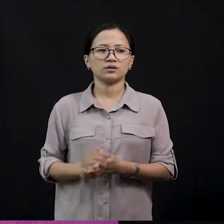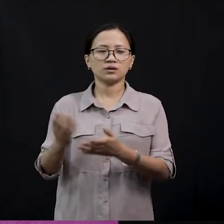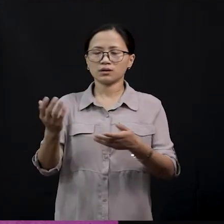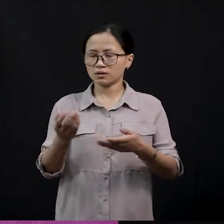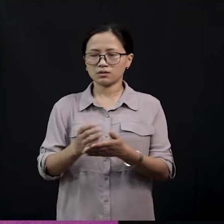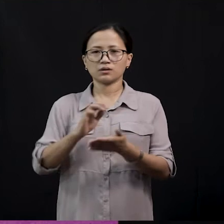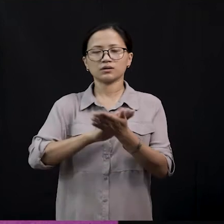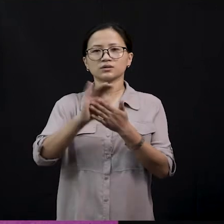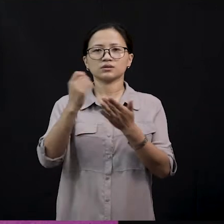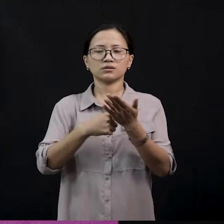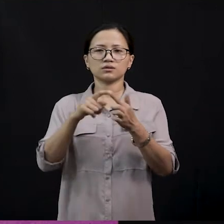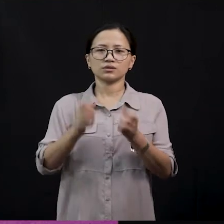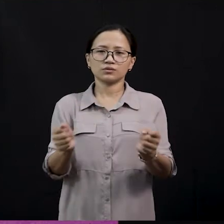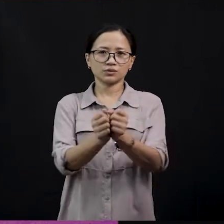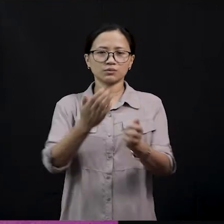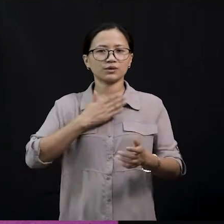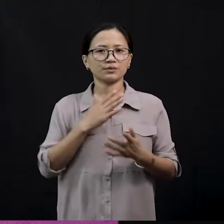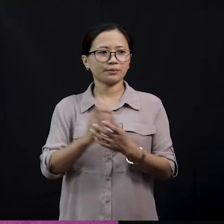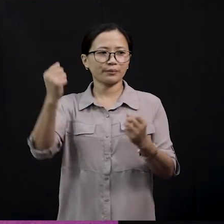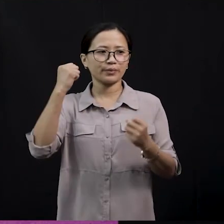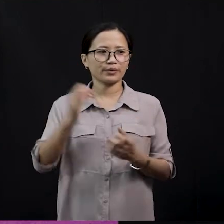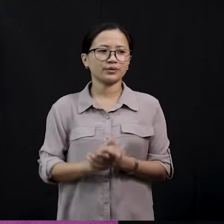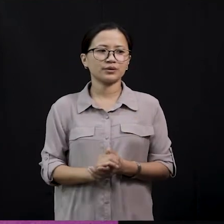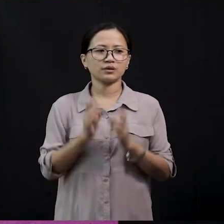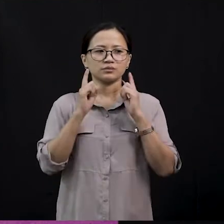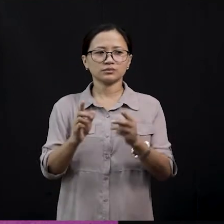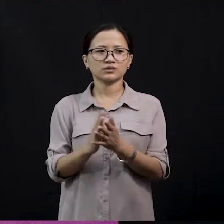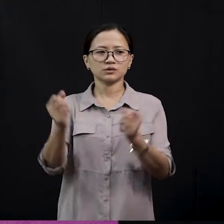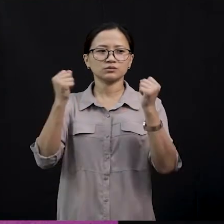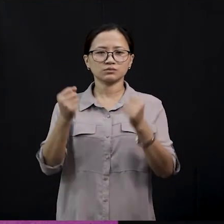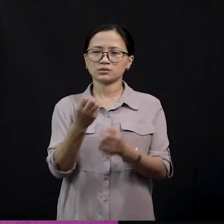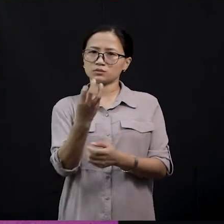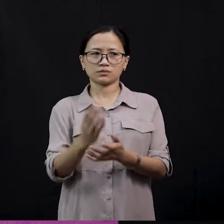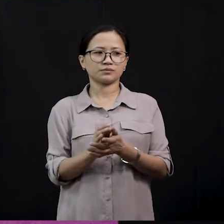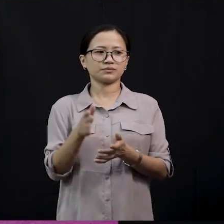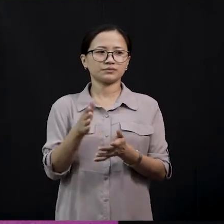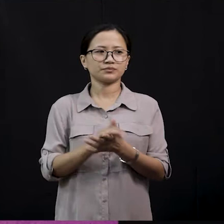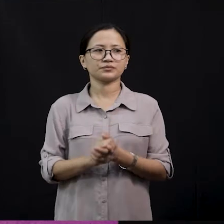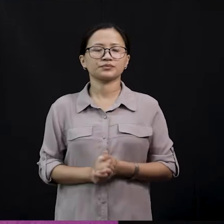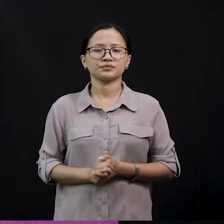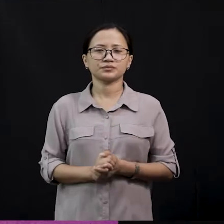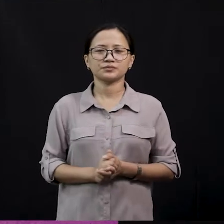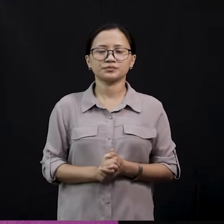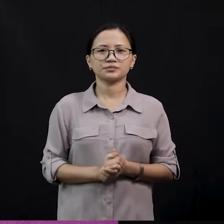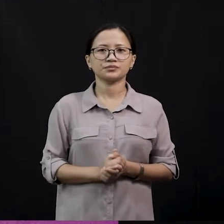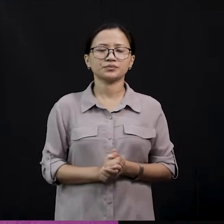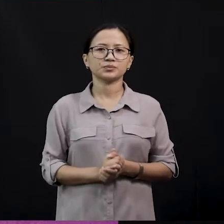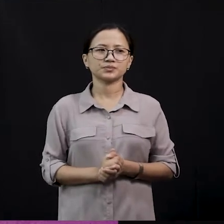But his power counted for naught, and he went away in his chariot.